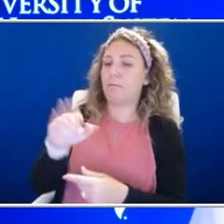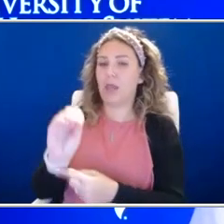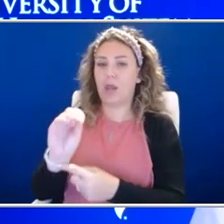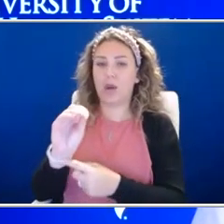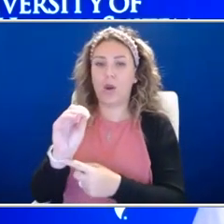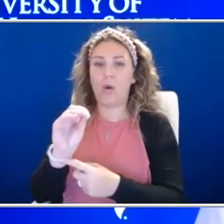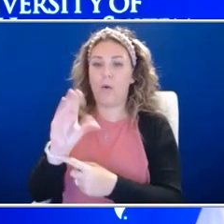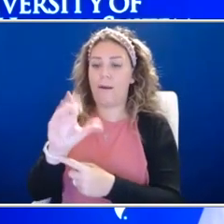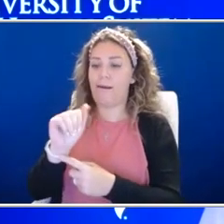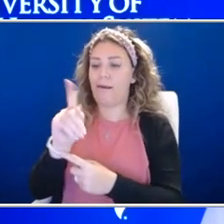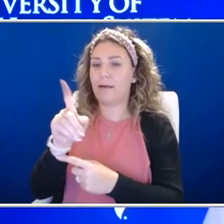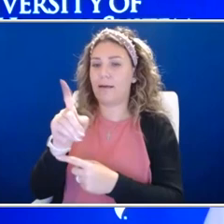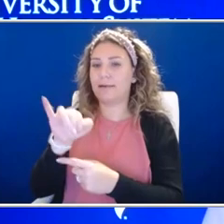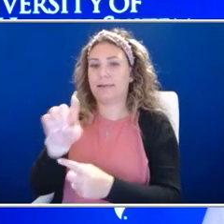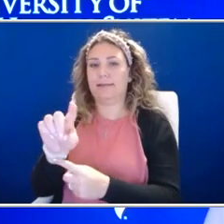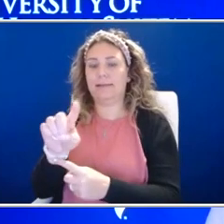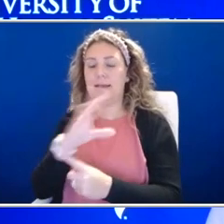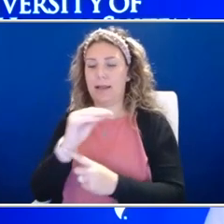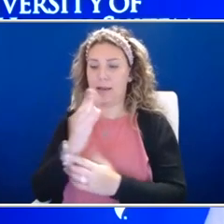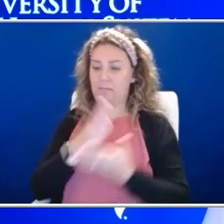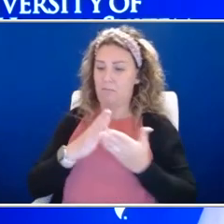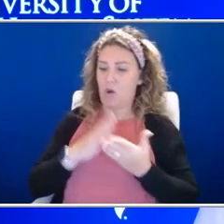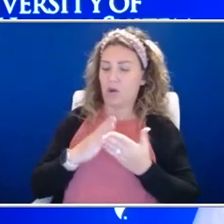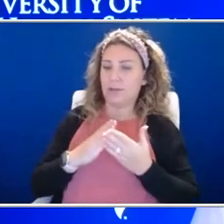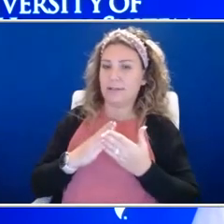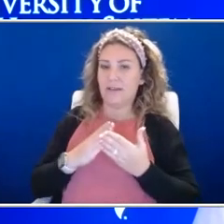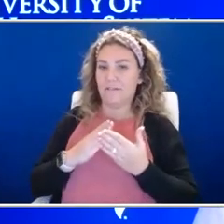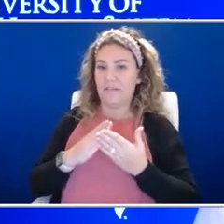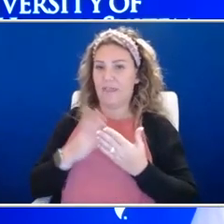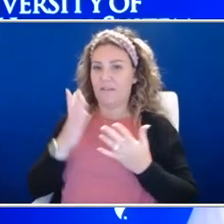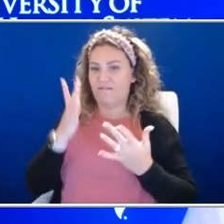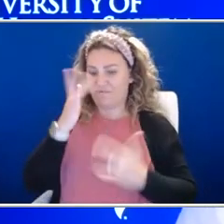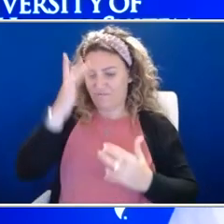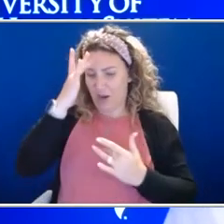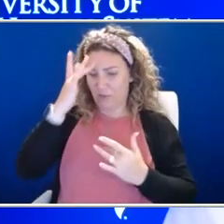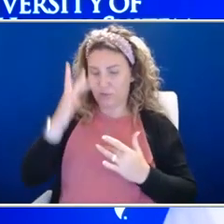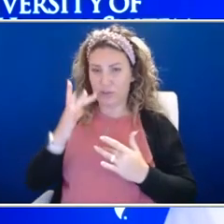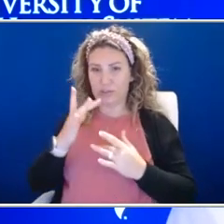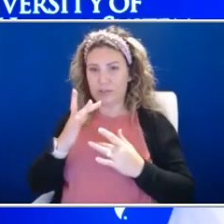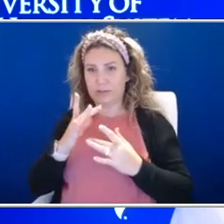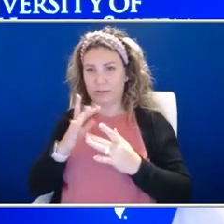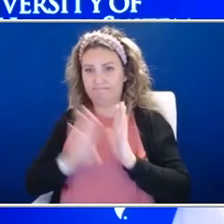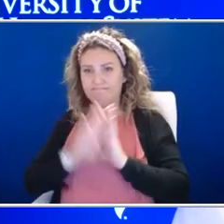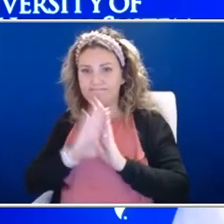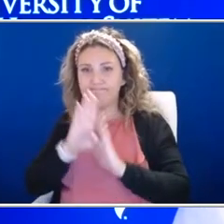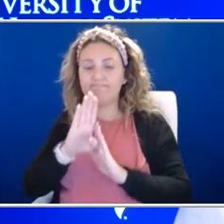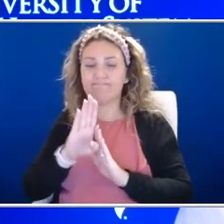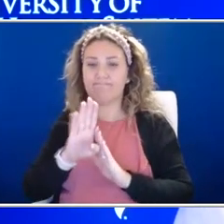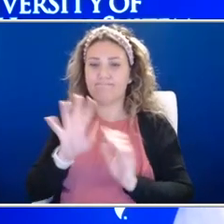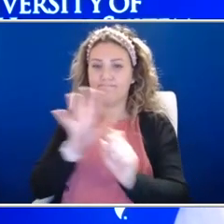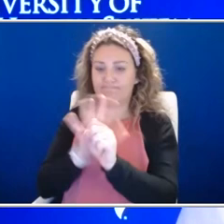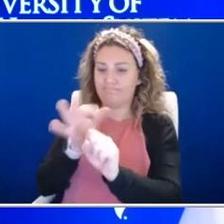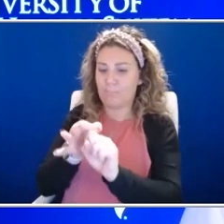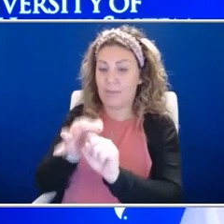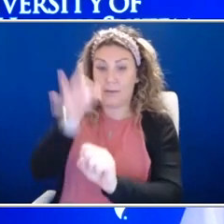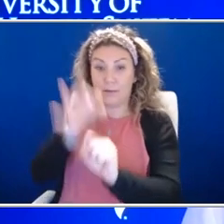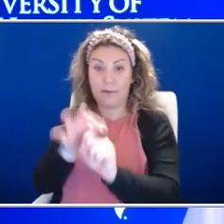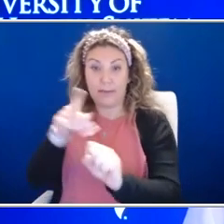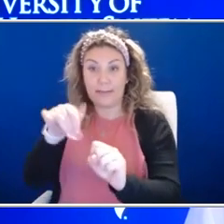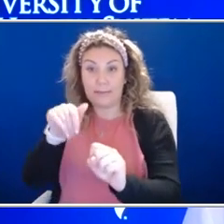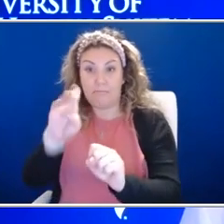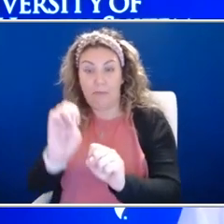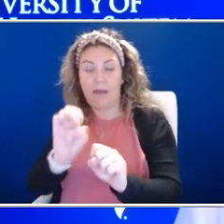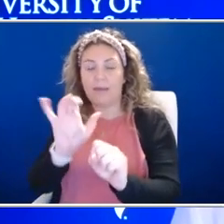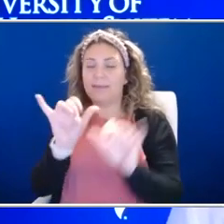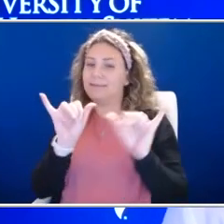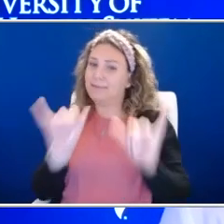parts of the viral genome in their proteins that make them a little bit different. But the spikes are the same, and so